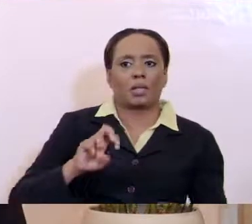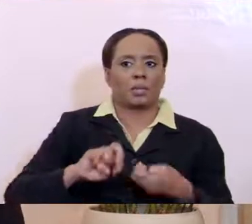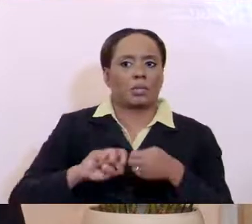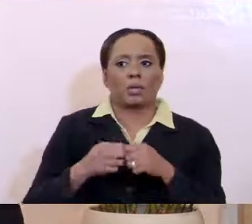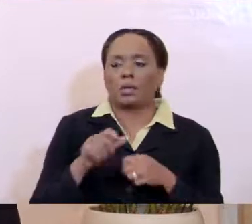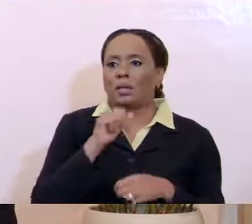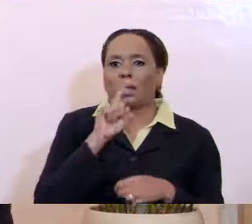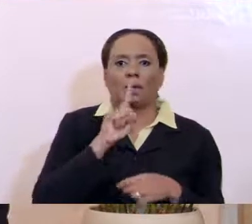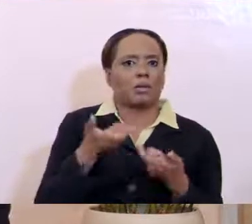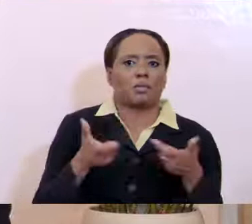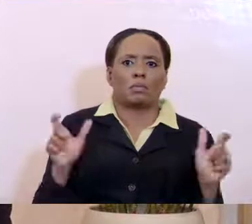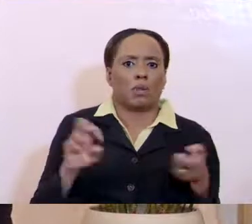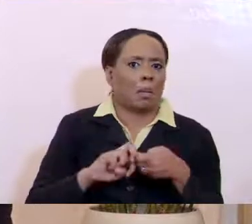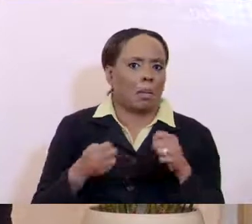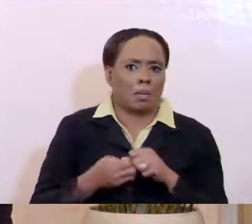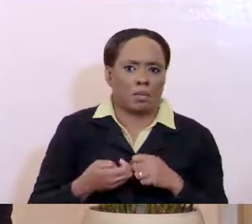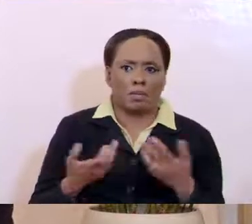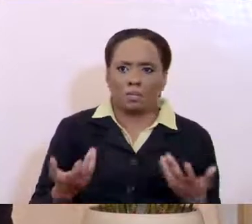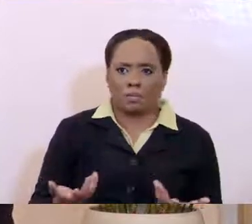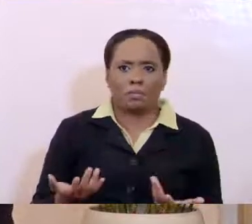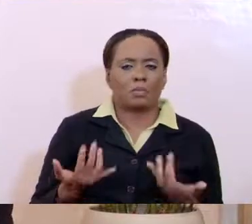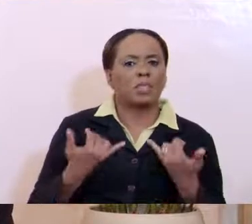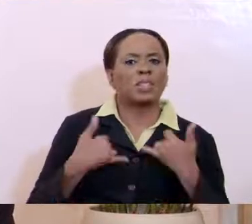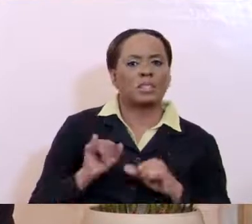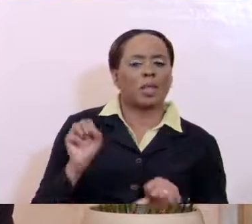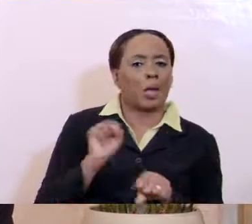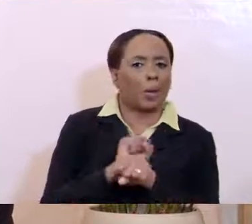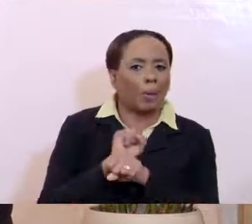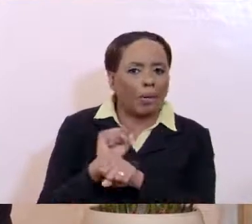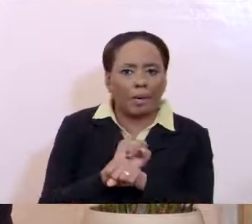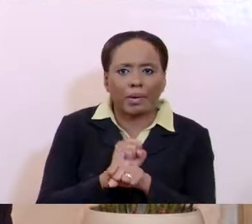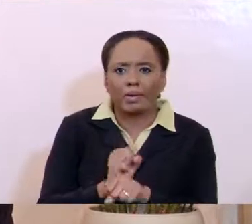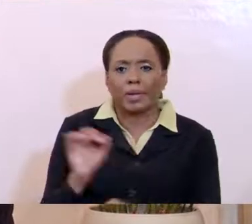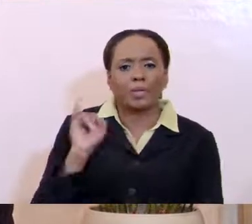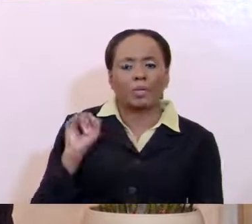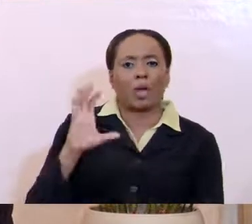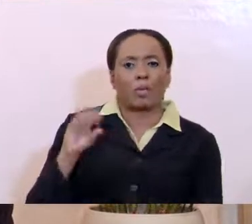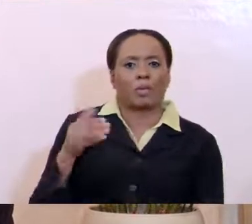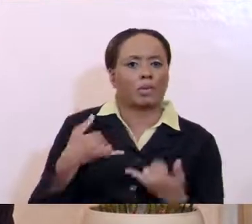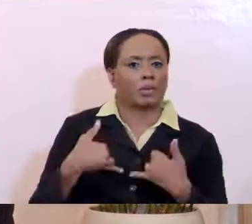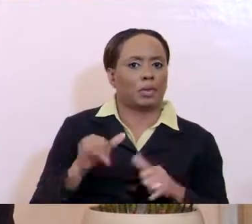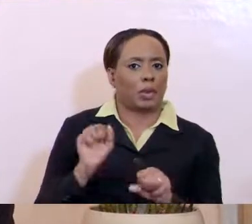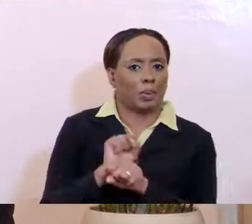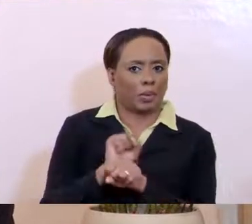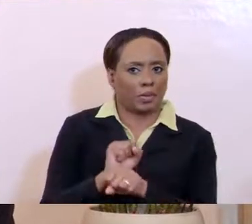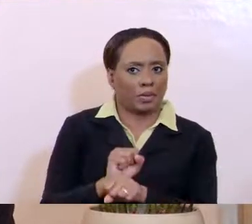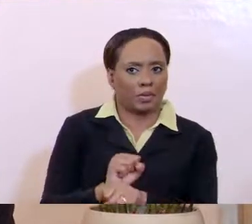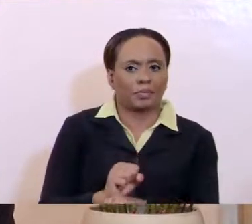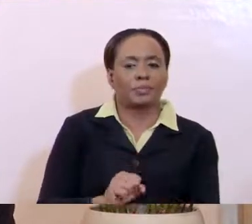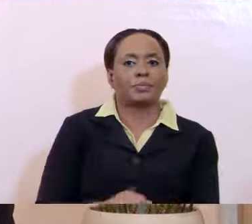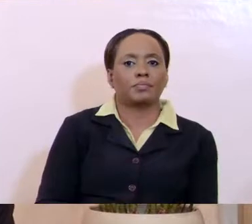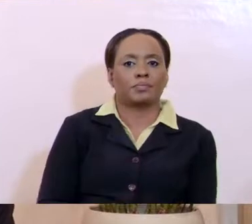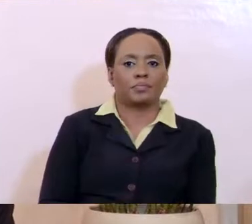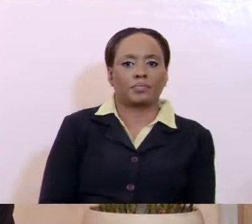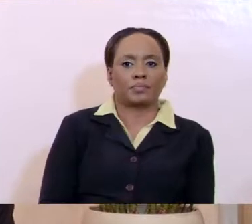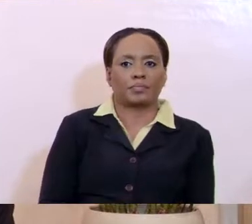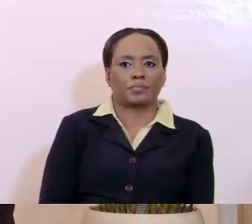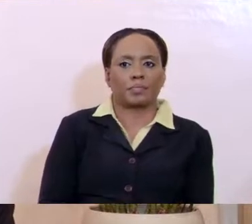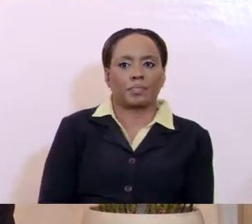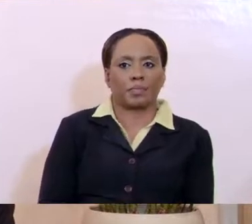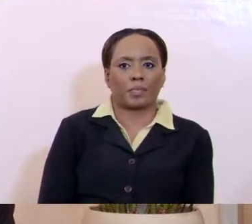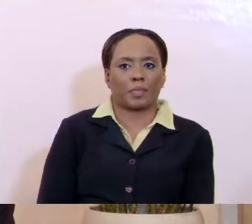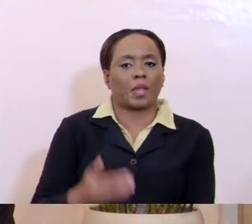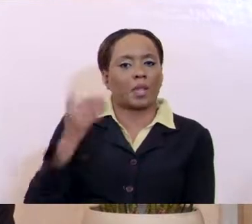major disruption to how insurance companies operate. We do know that Barbadians want to make their